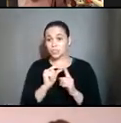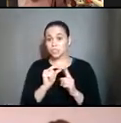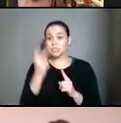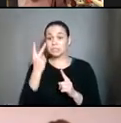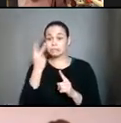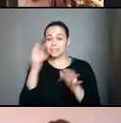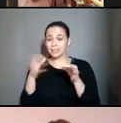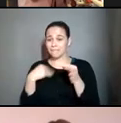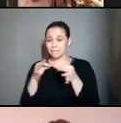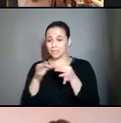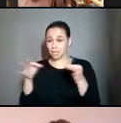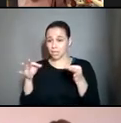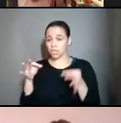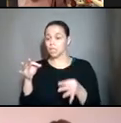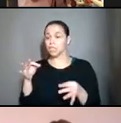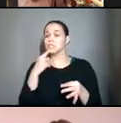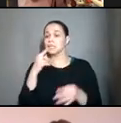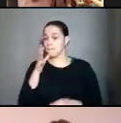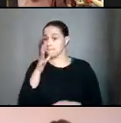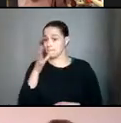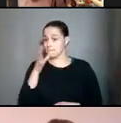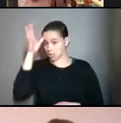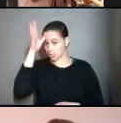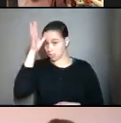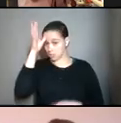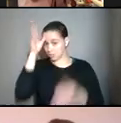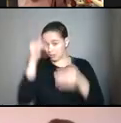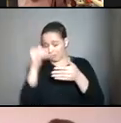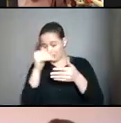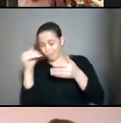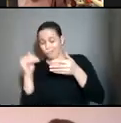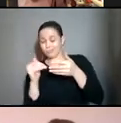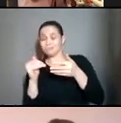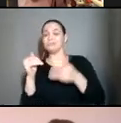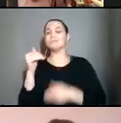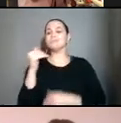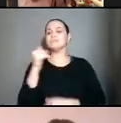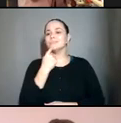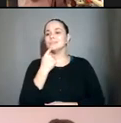Parent below the box that says Password.